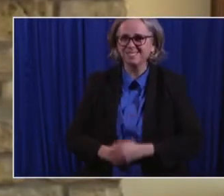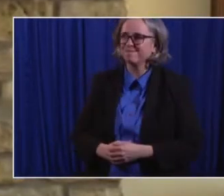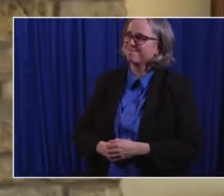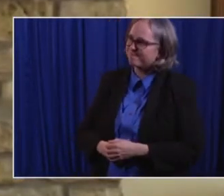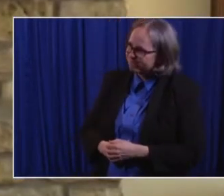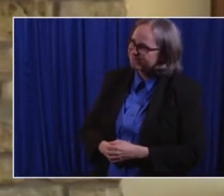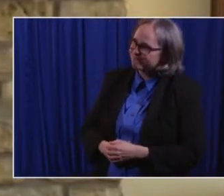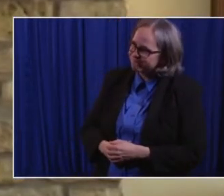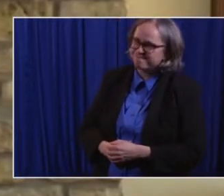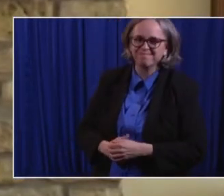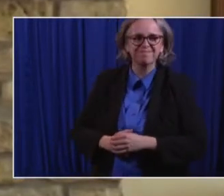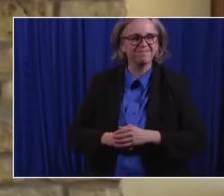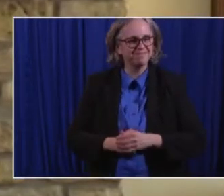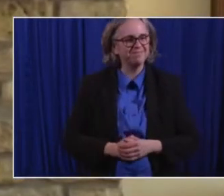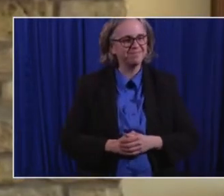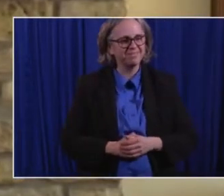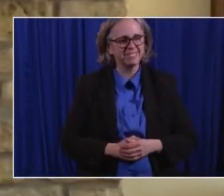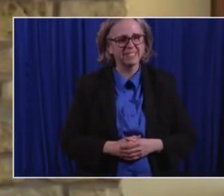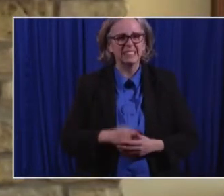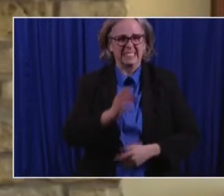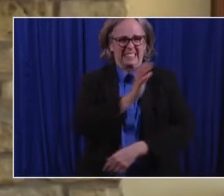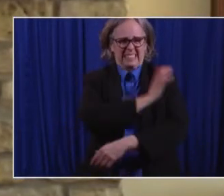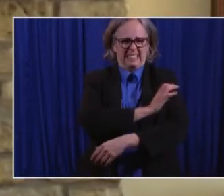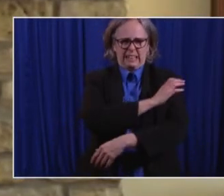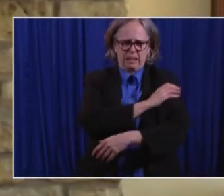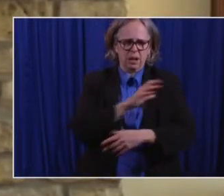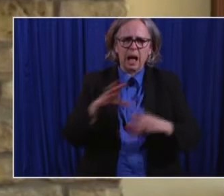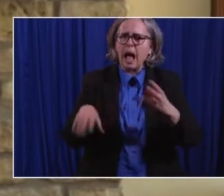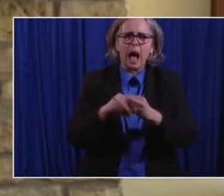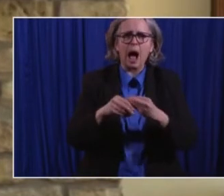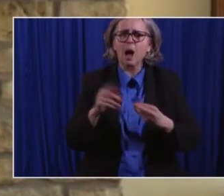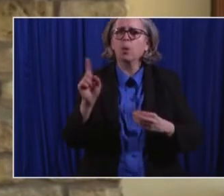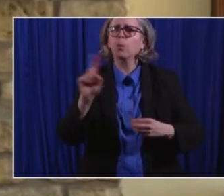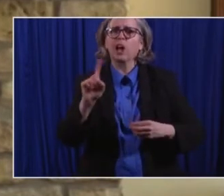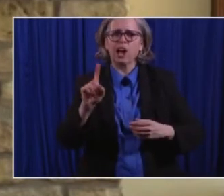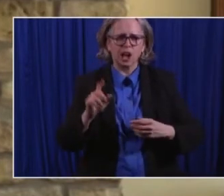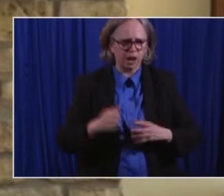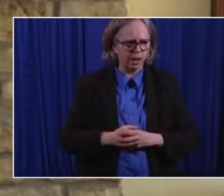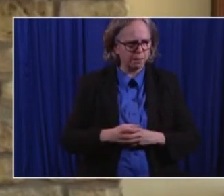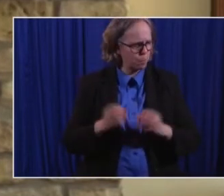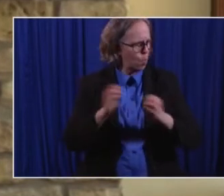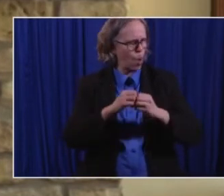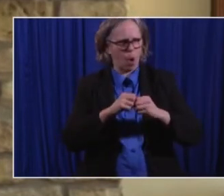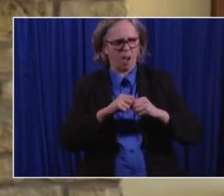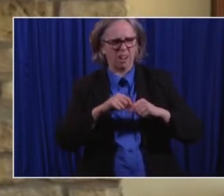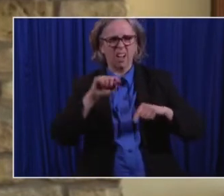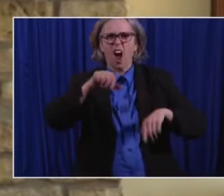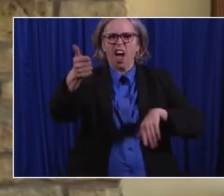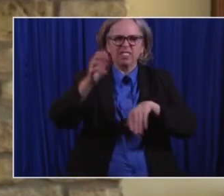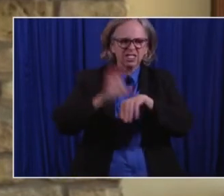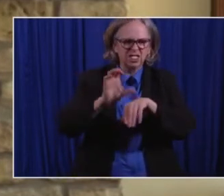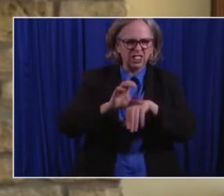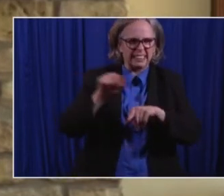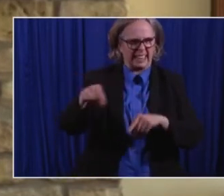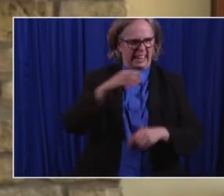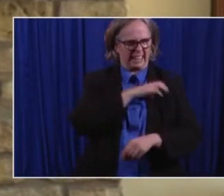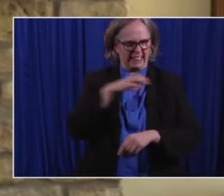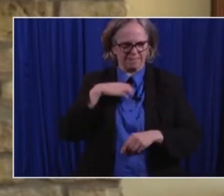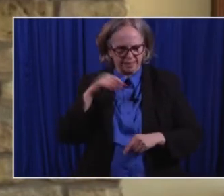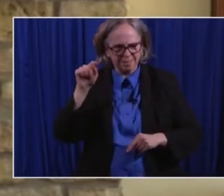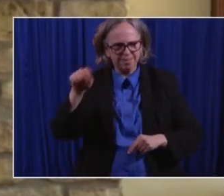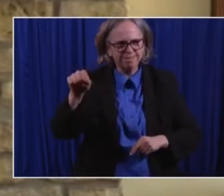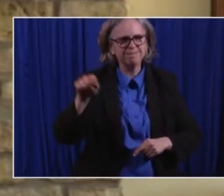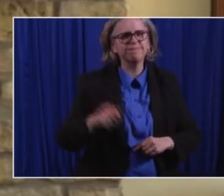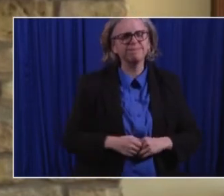A clinic was also held last week at La Sagrada Family Church in Cleveland. The clinic was hosted